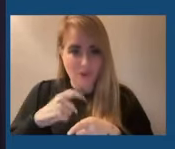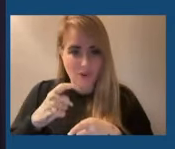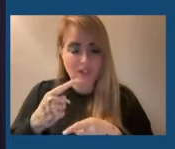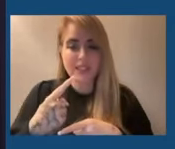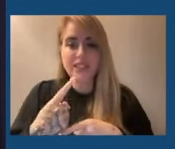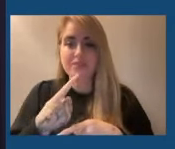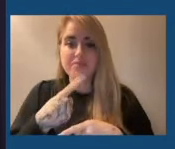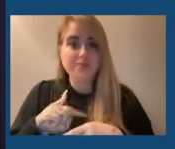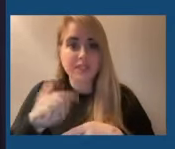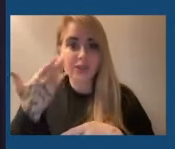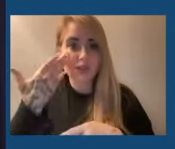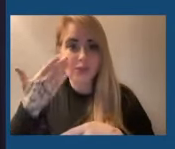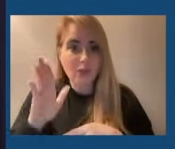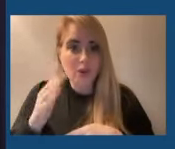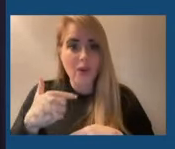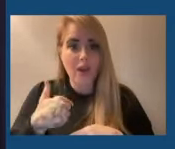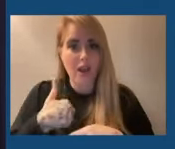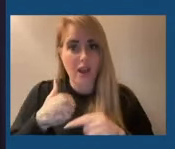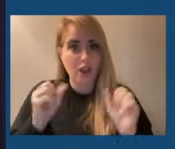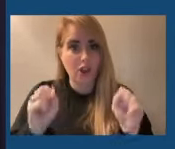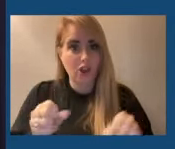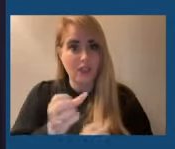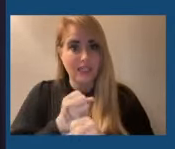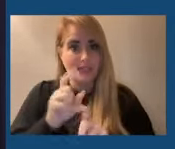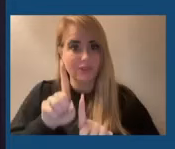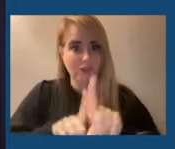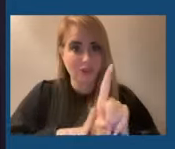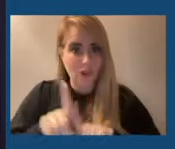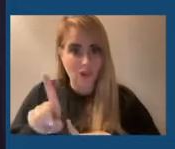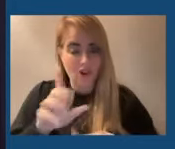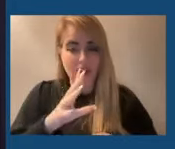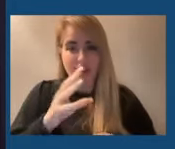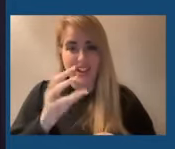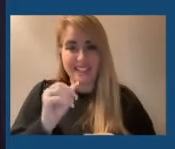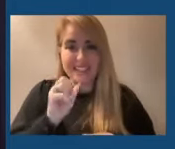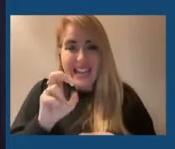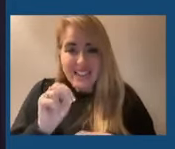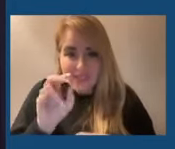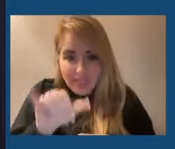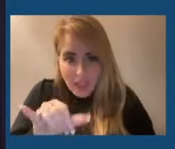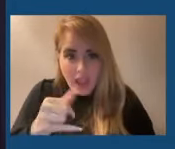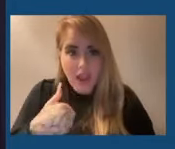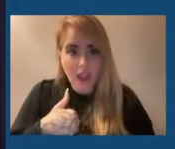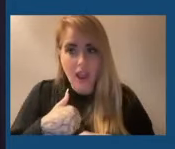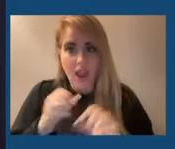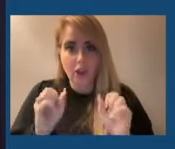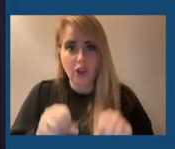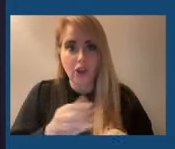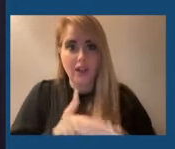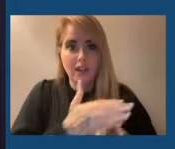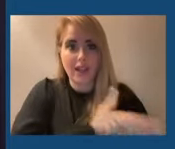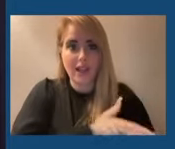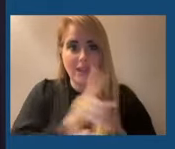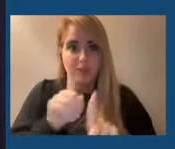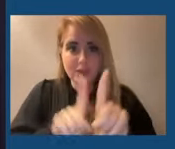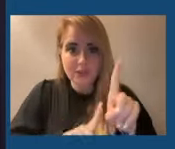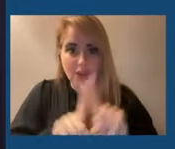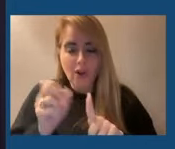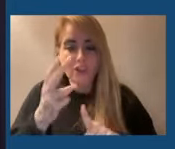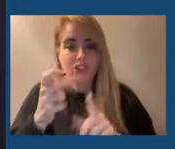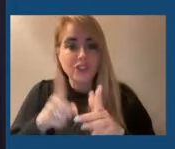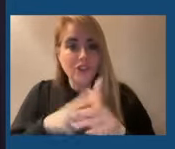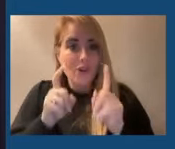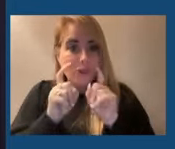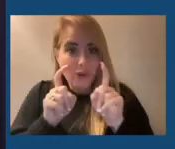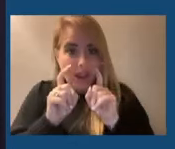like, I didn't know that I was entitled to STAR, and not even that, I was entitled to enhanced STAR. And she started crying